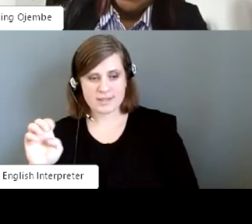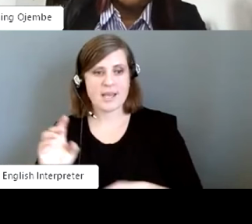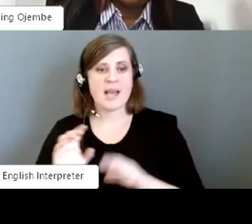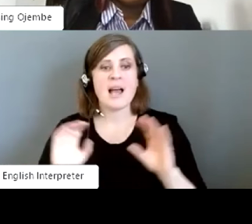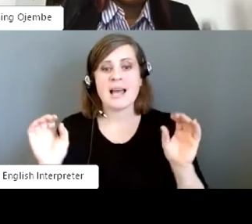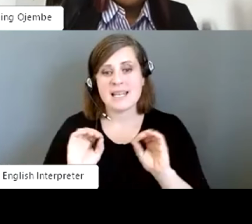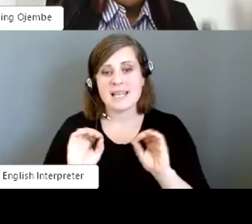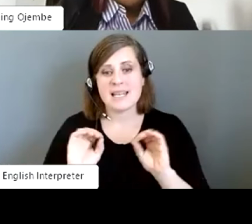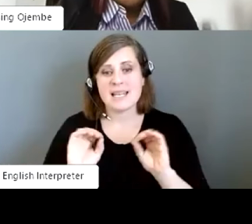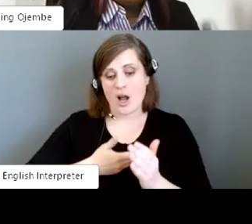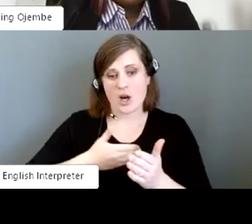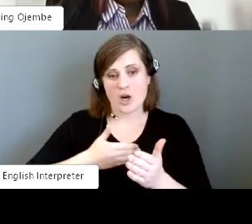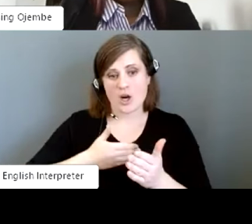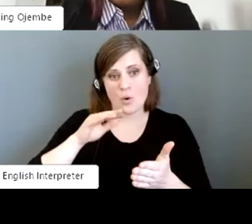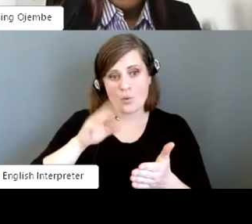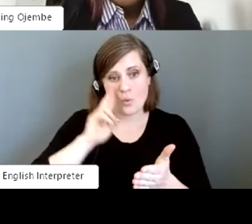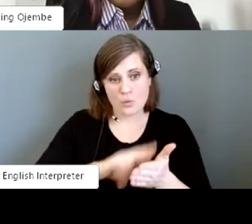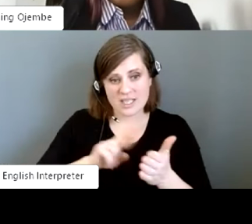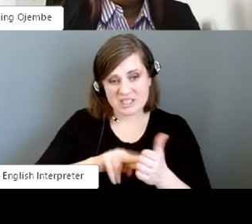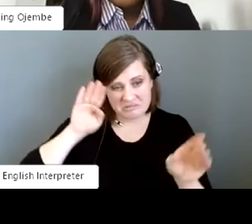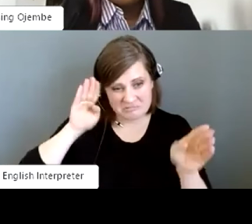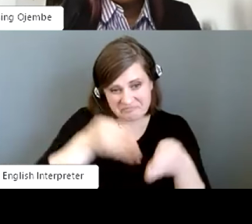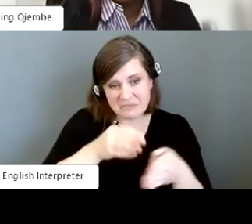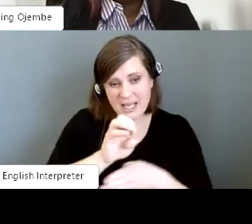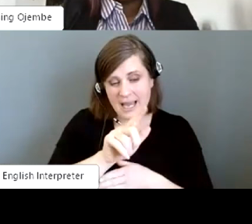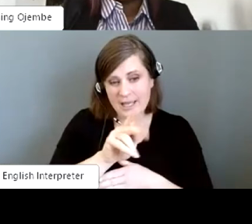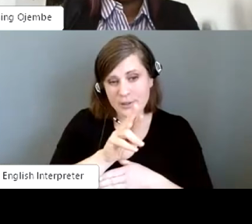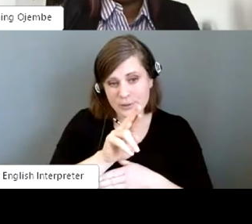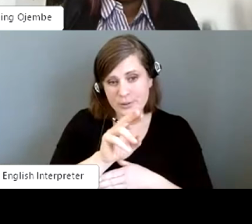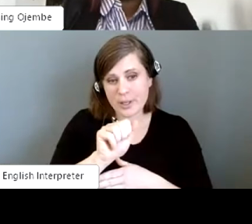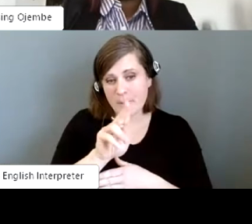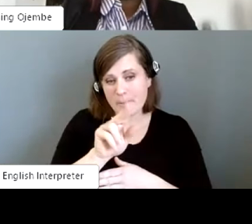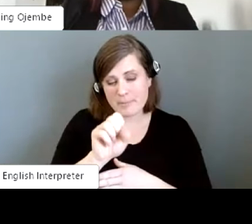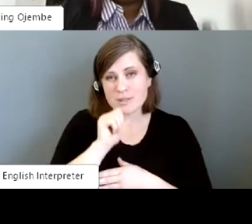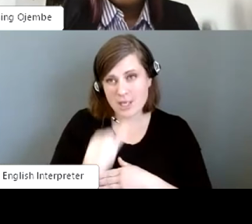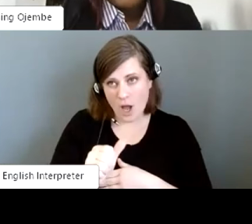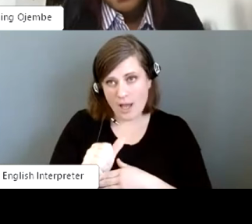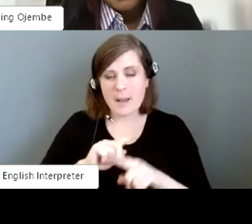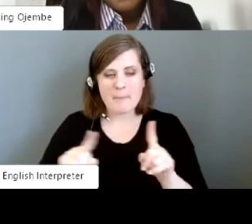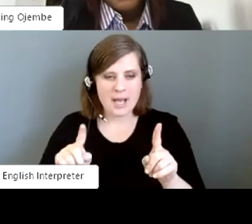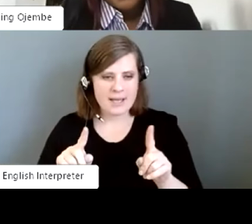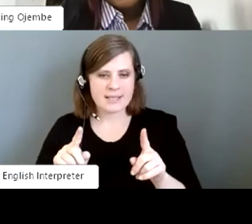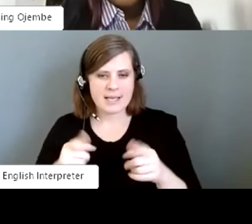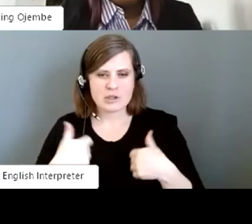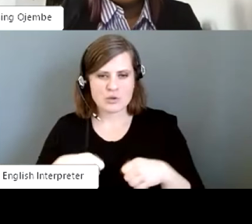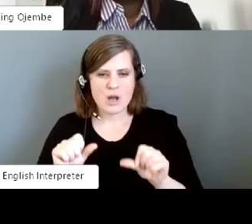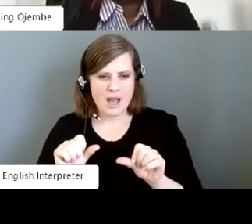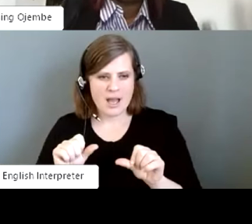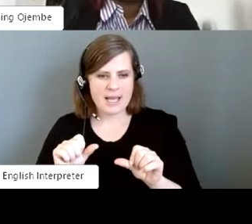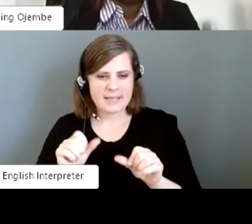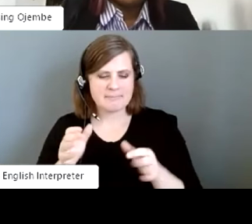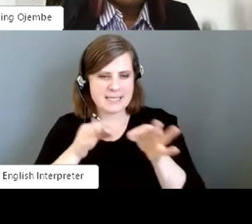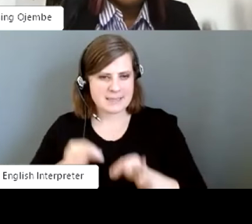elder abuse, but I'm going to try my best to pick out a few of the things I've had